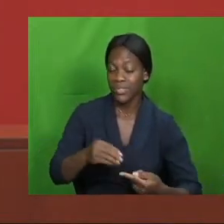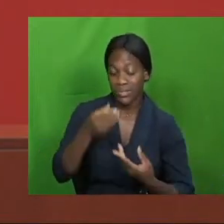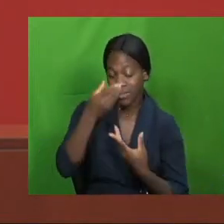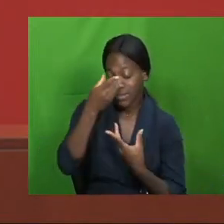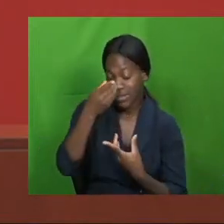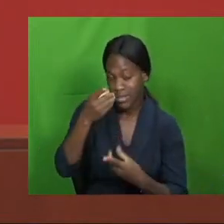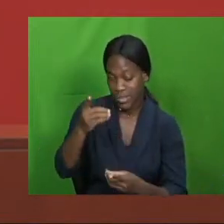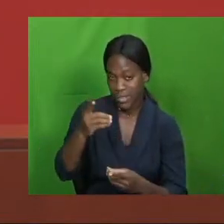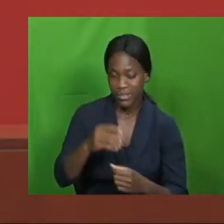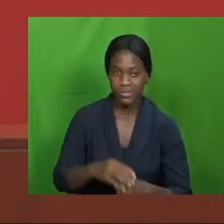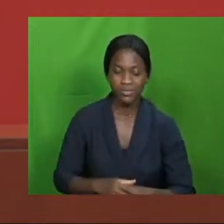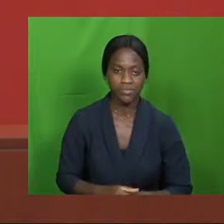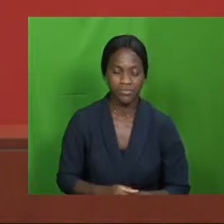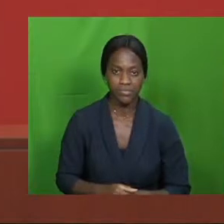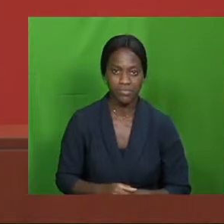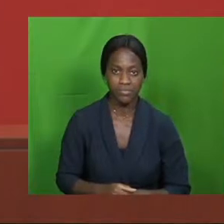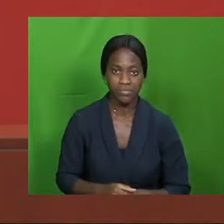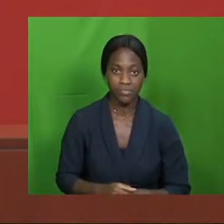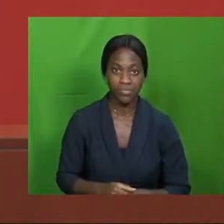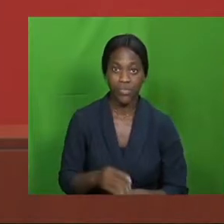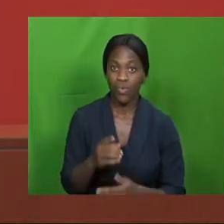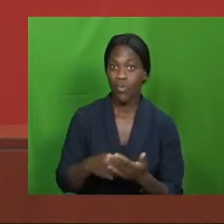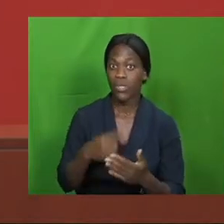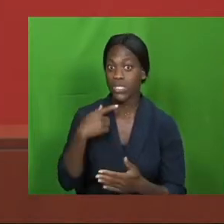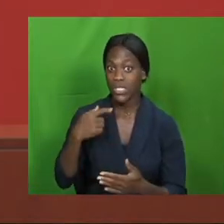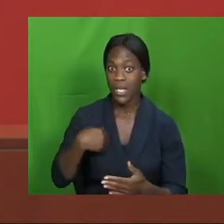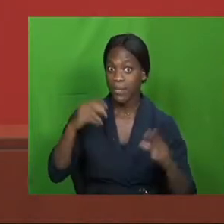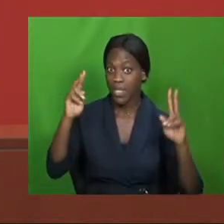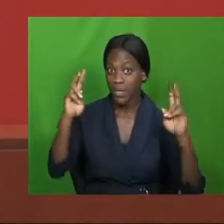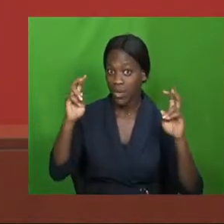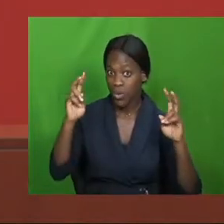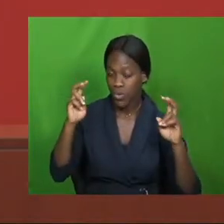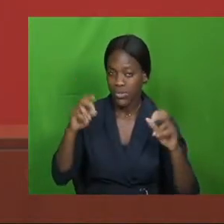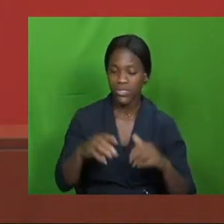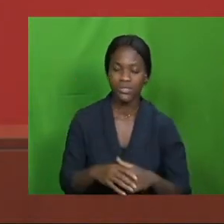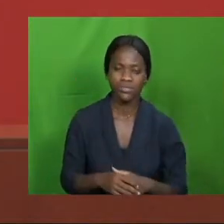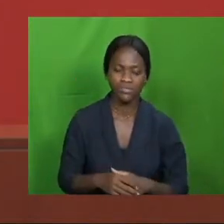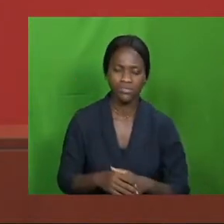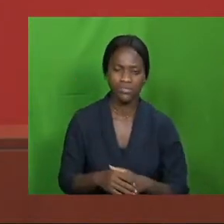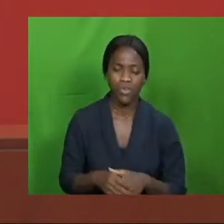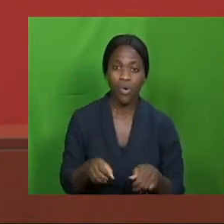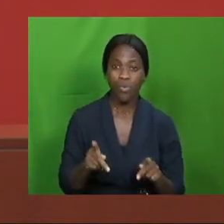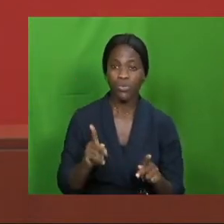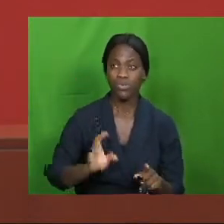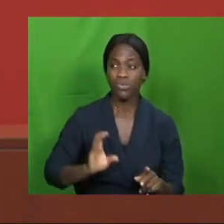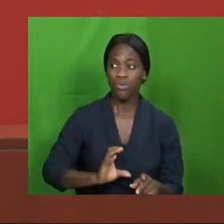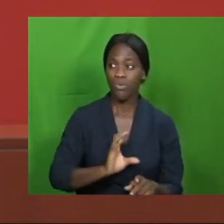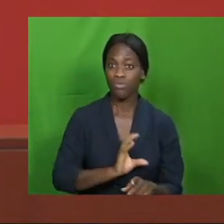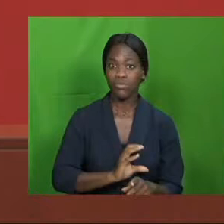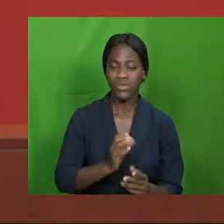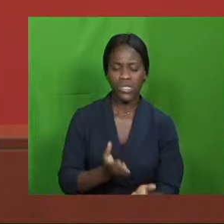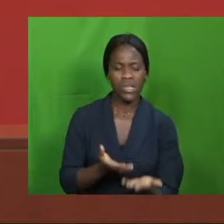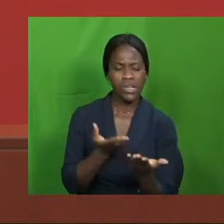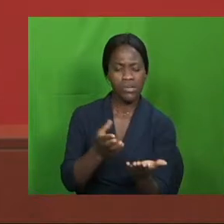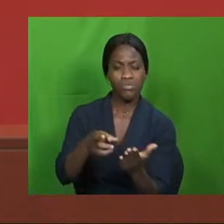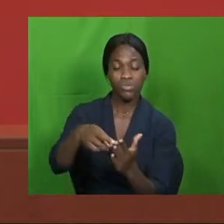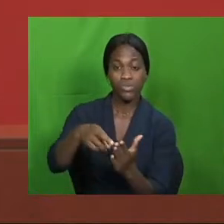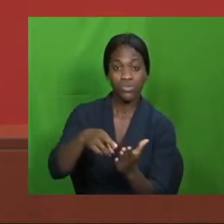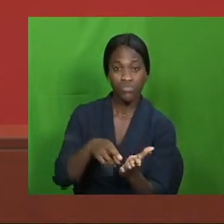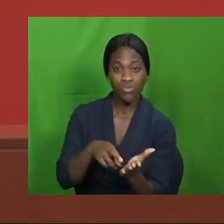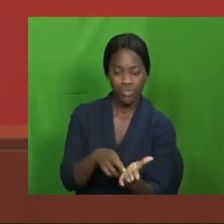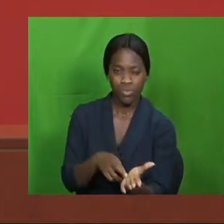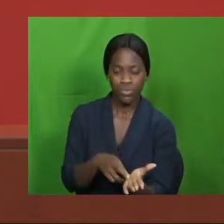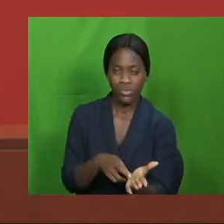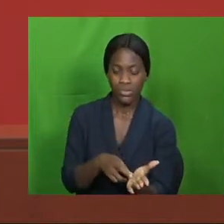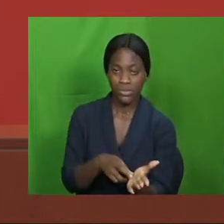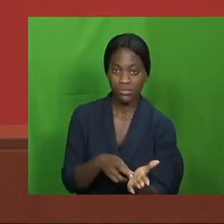To quote him, and I quote, "The Privileges Committee has presented its report,